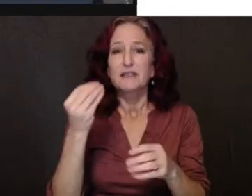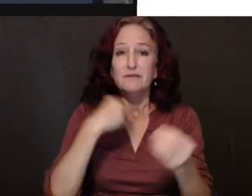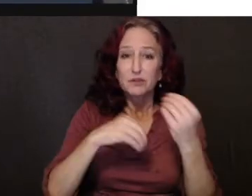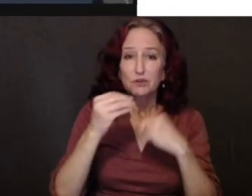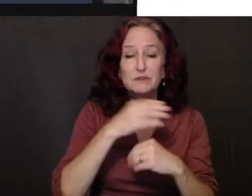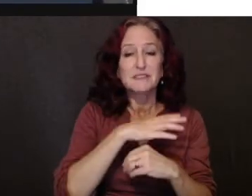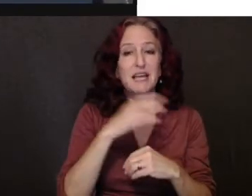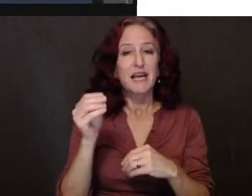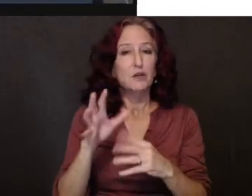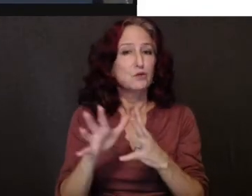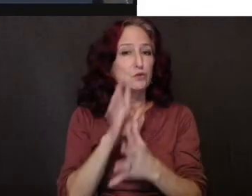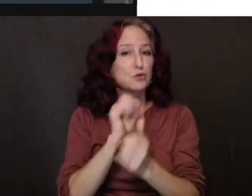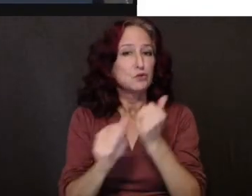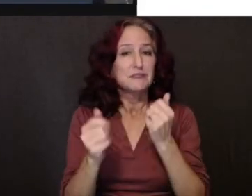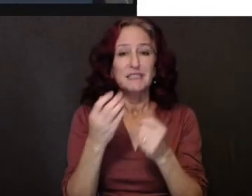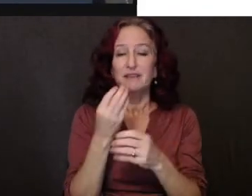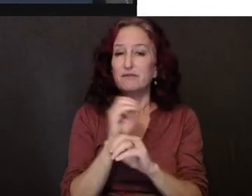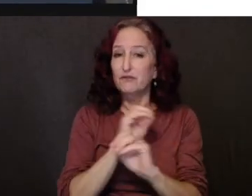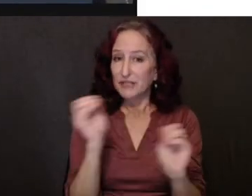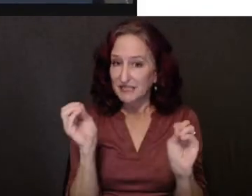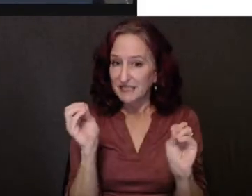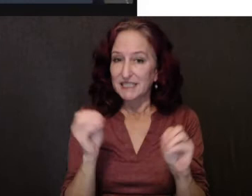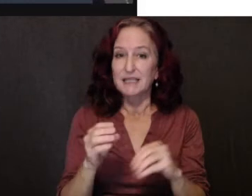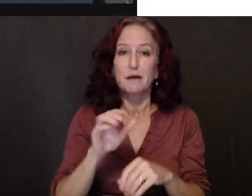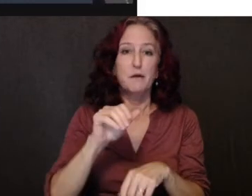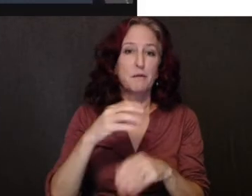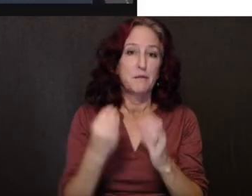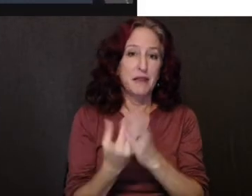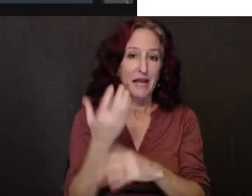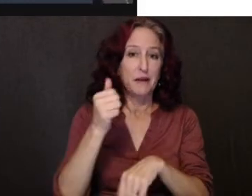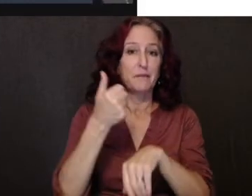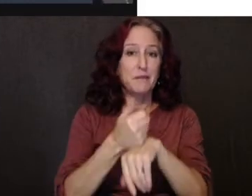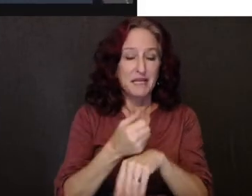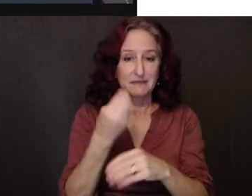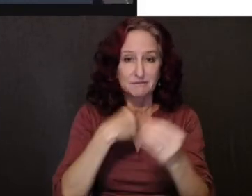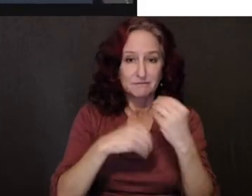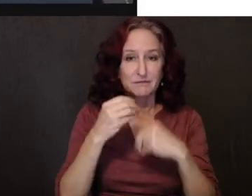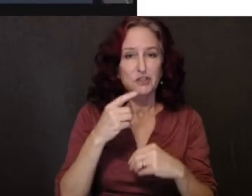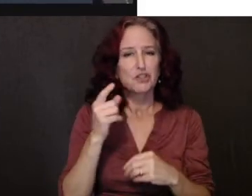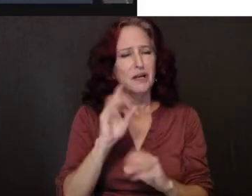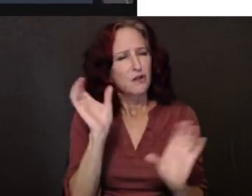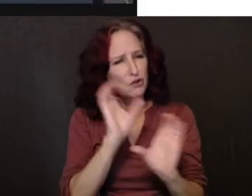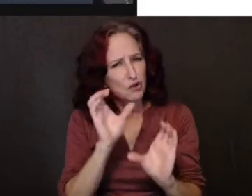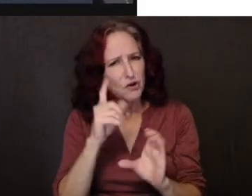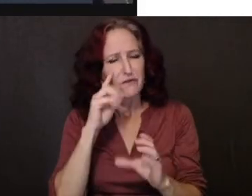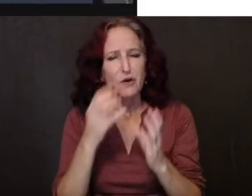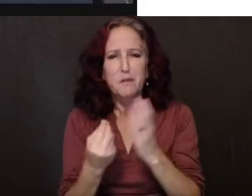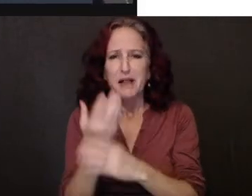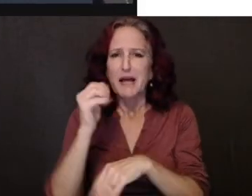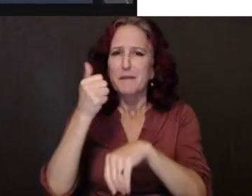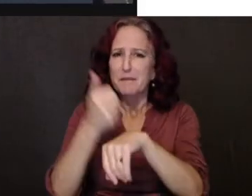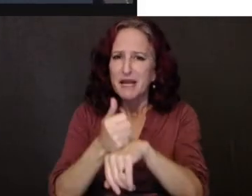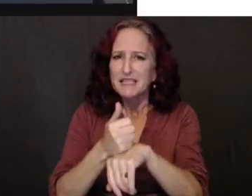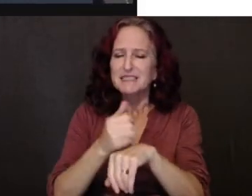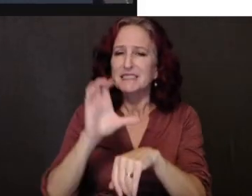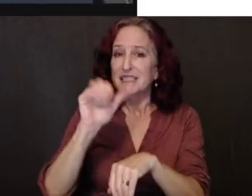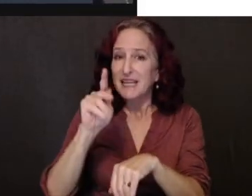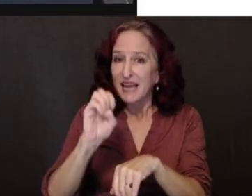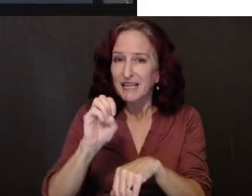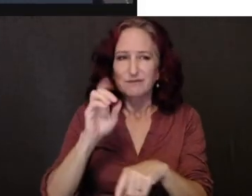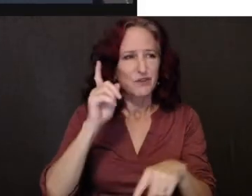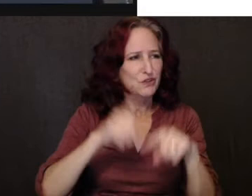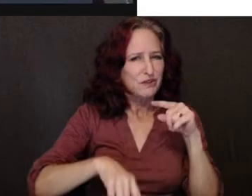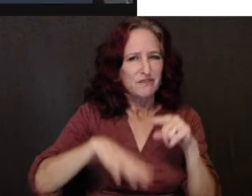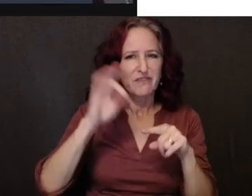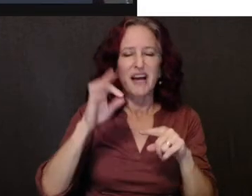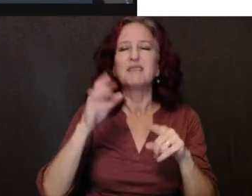United States, and Singapore widened her appreciation of different flavors and led to her adoption of a cruelty-free plant-based